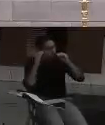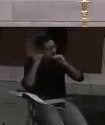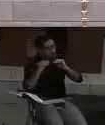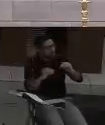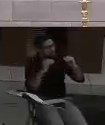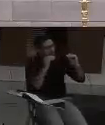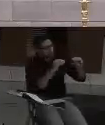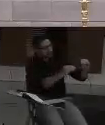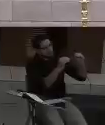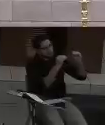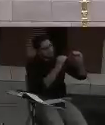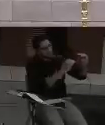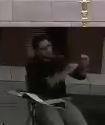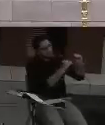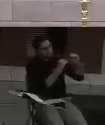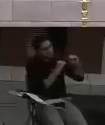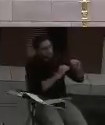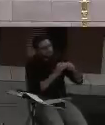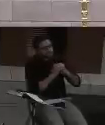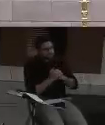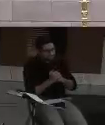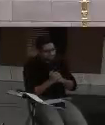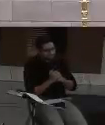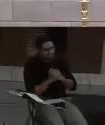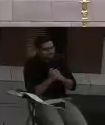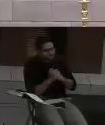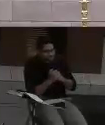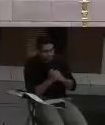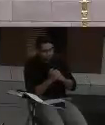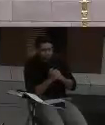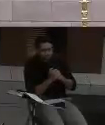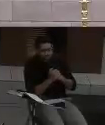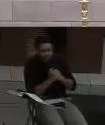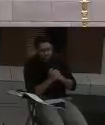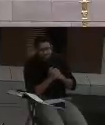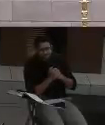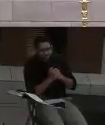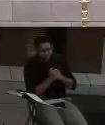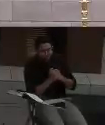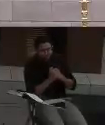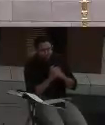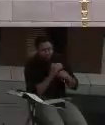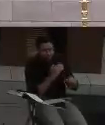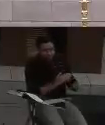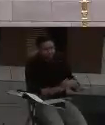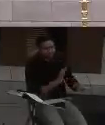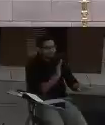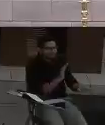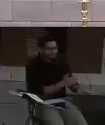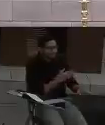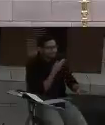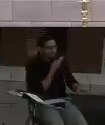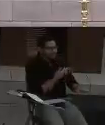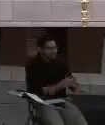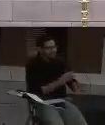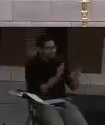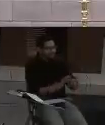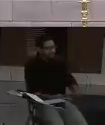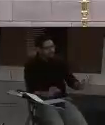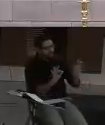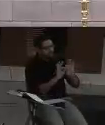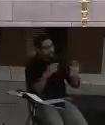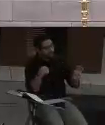body, why aren't his feet going? Why is his love not showing? Then